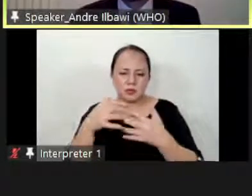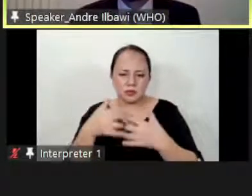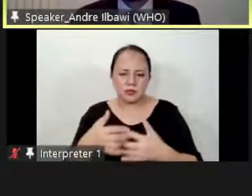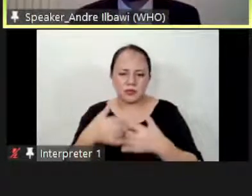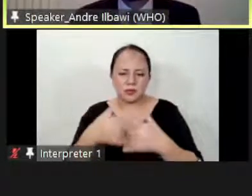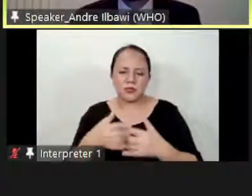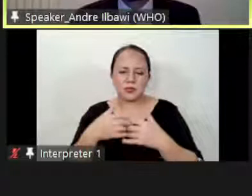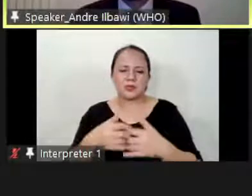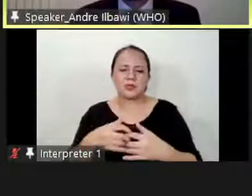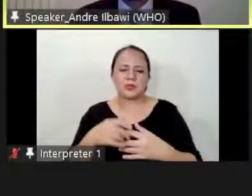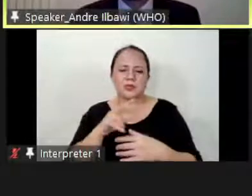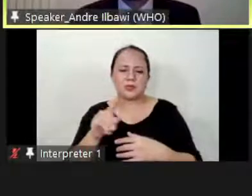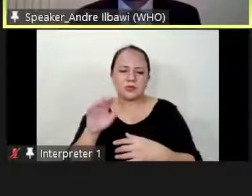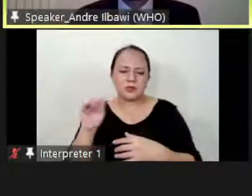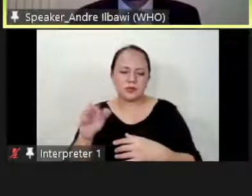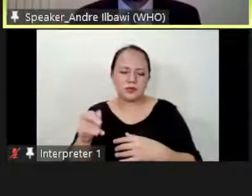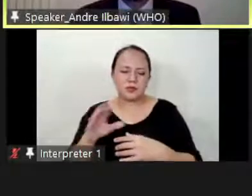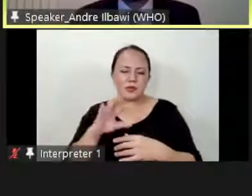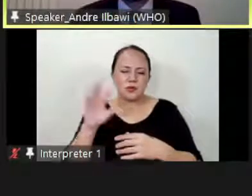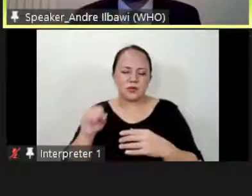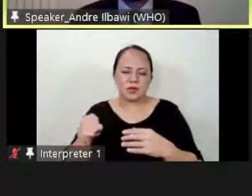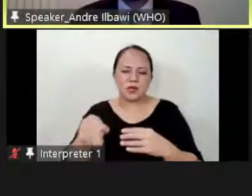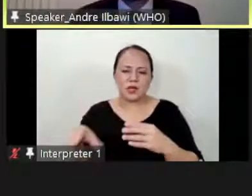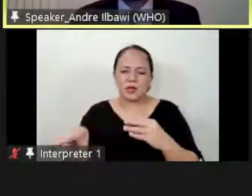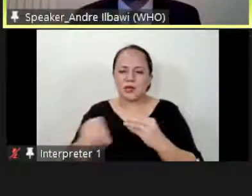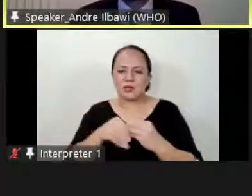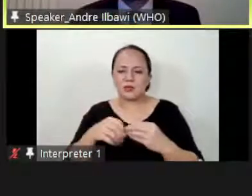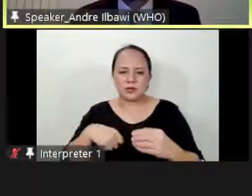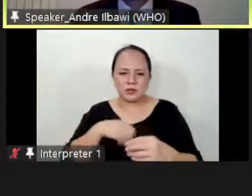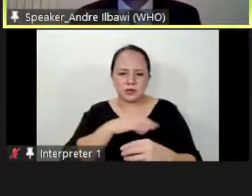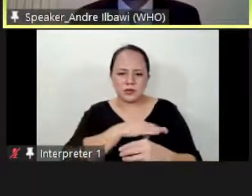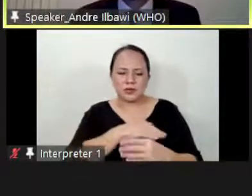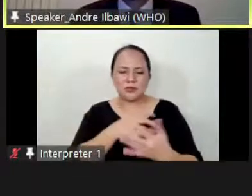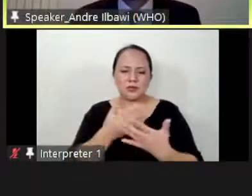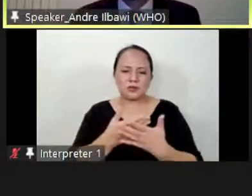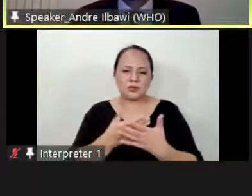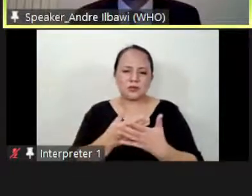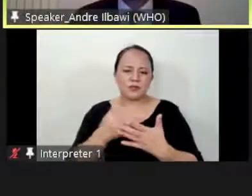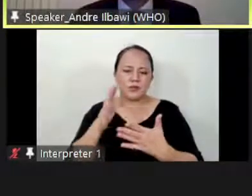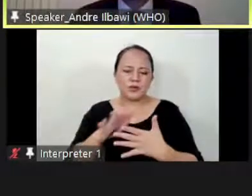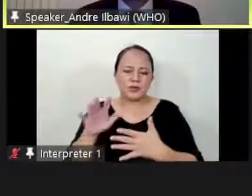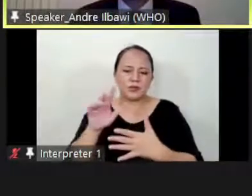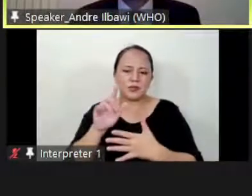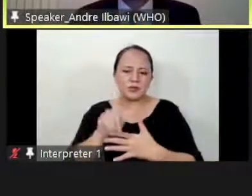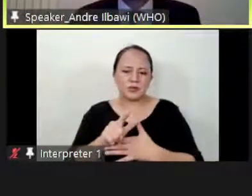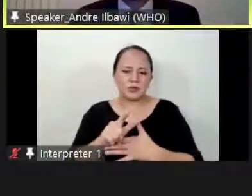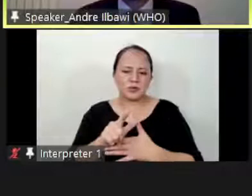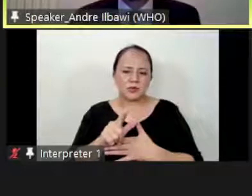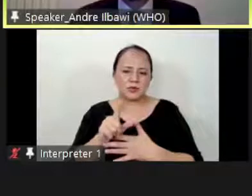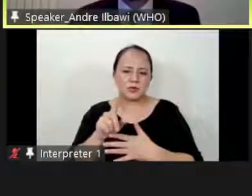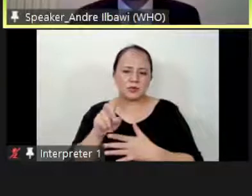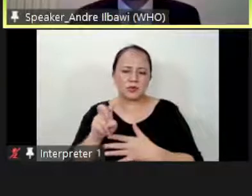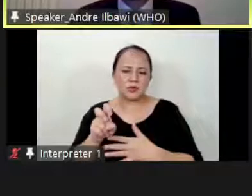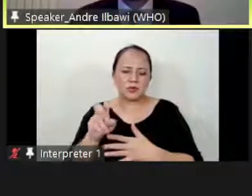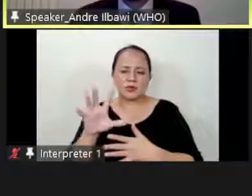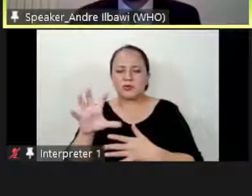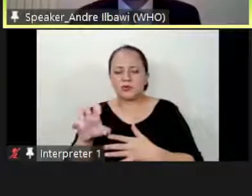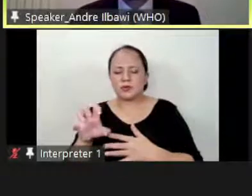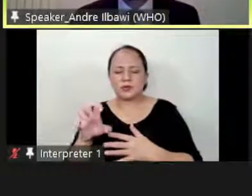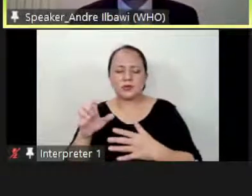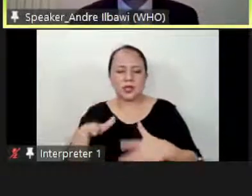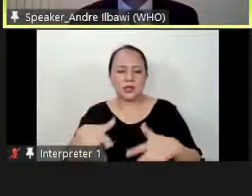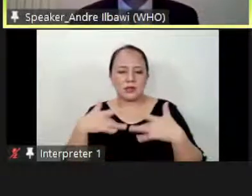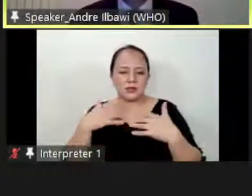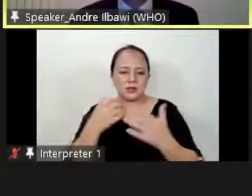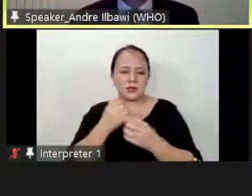3 to 50, increase the workforce, and have an impact of about 200 to 500 lives saved per year.